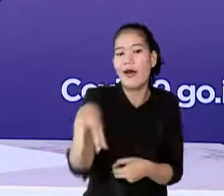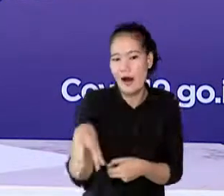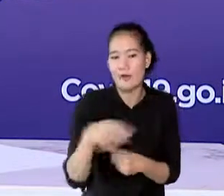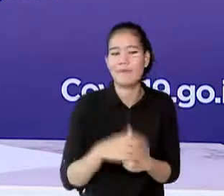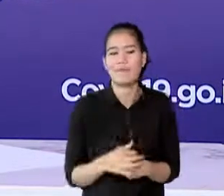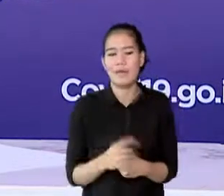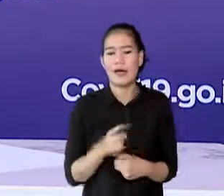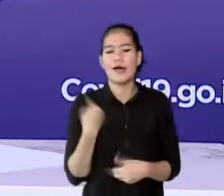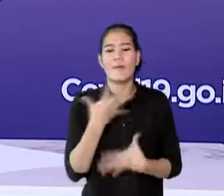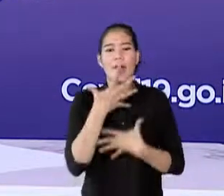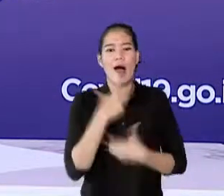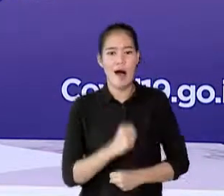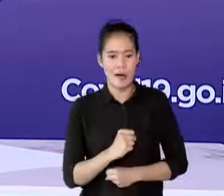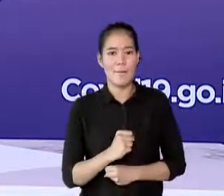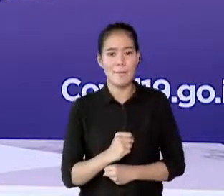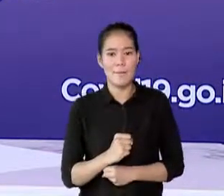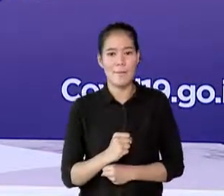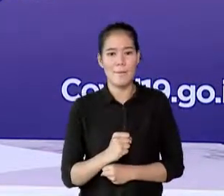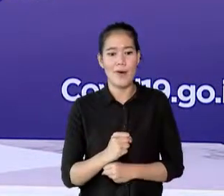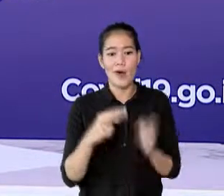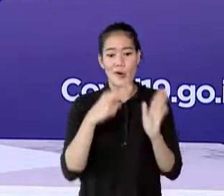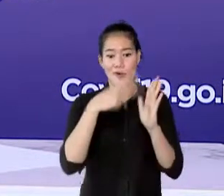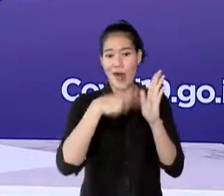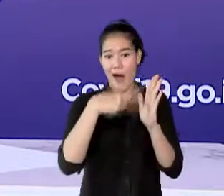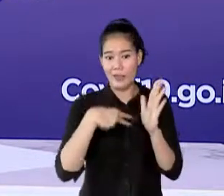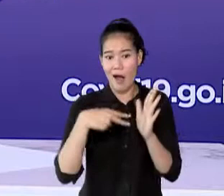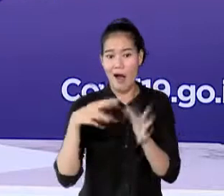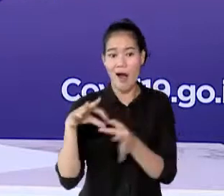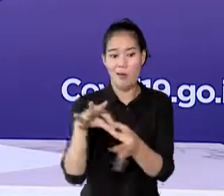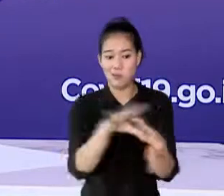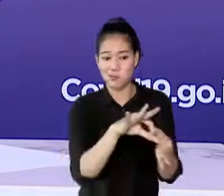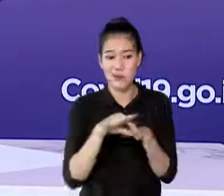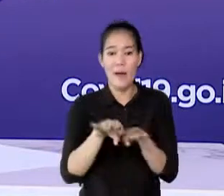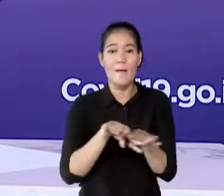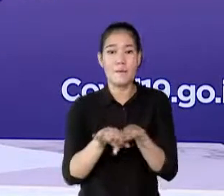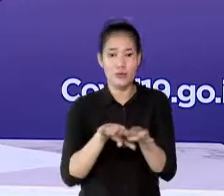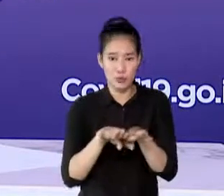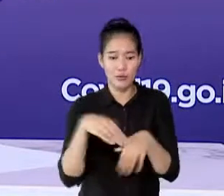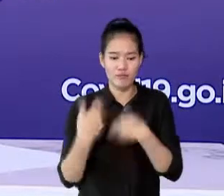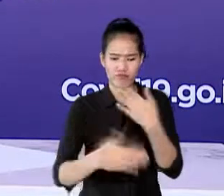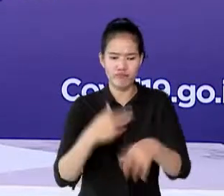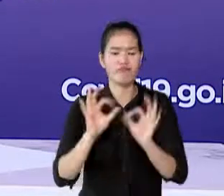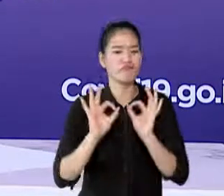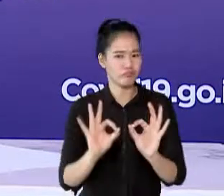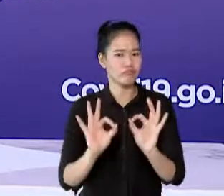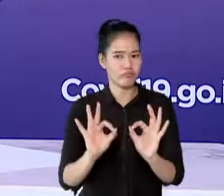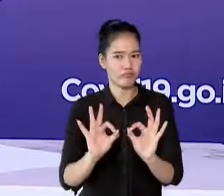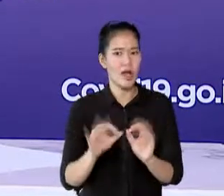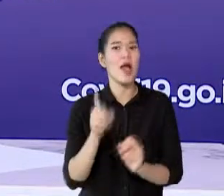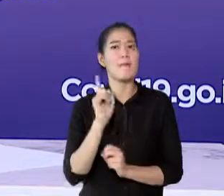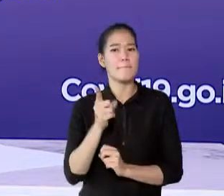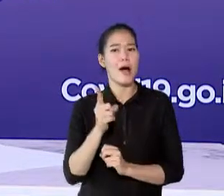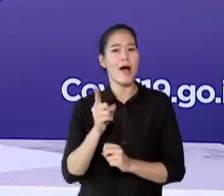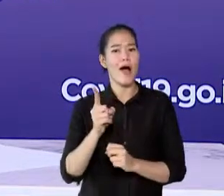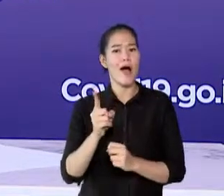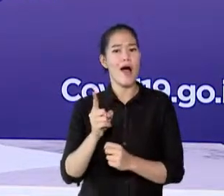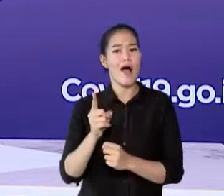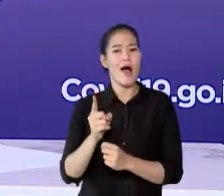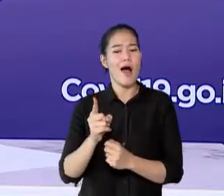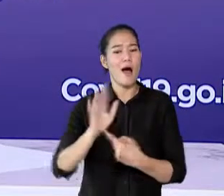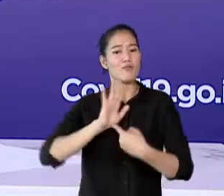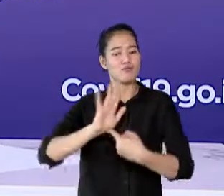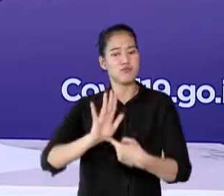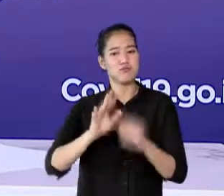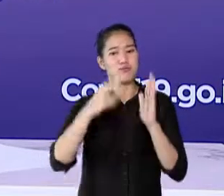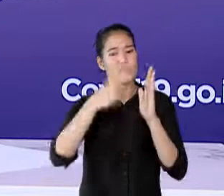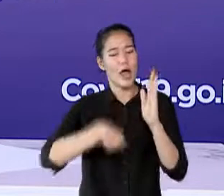We hope that the synchronizations of recording and reporting can run well so that existing data can be